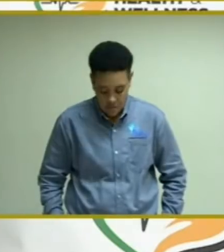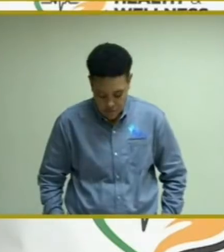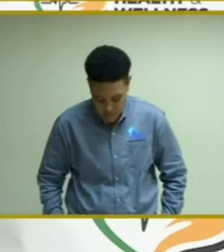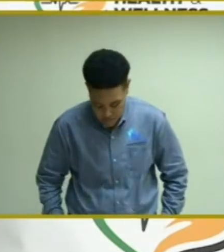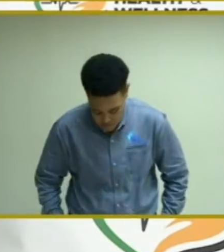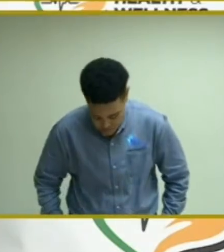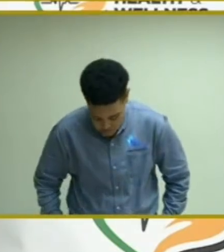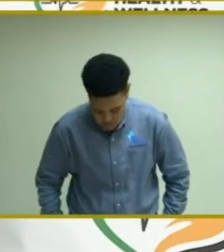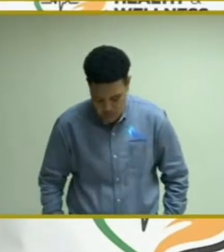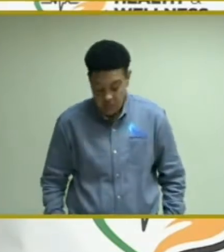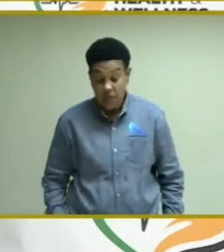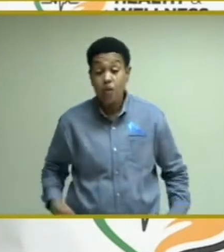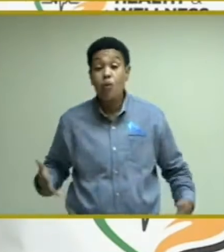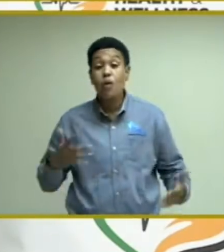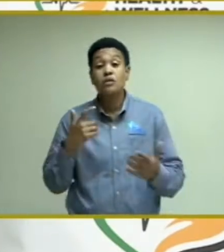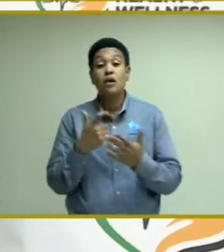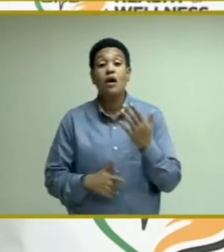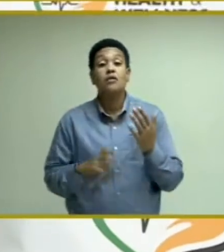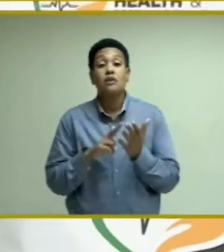company?